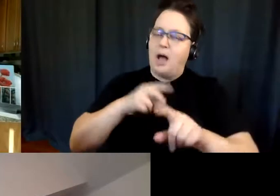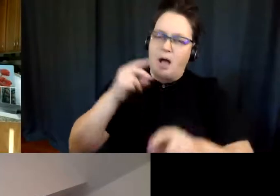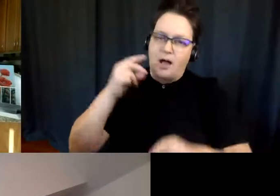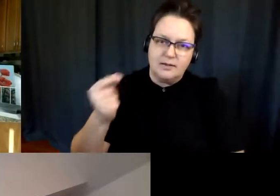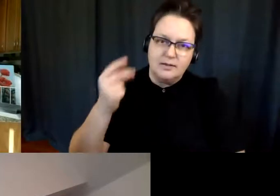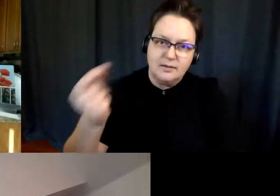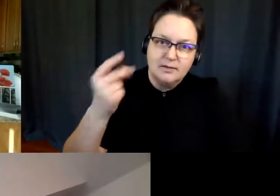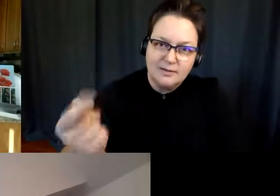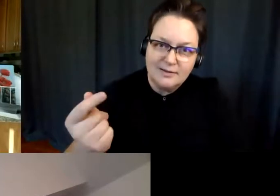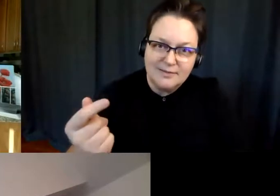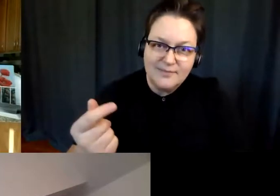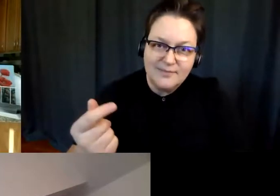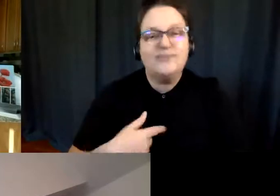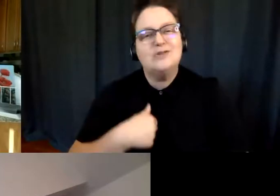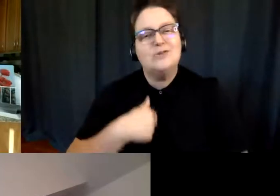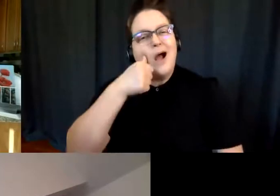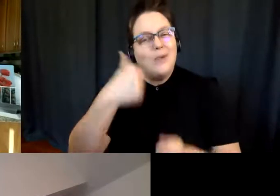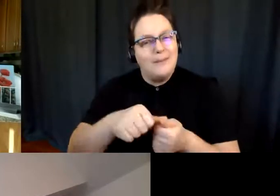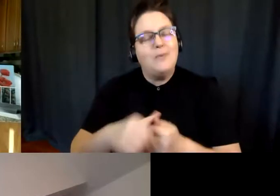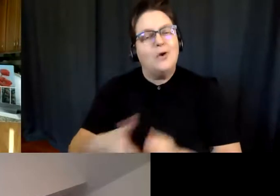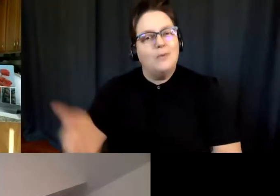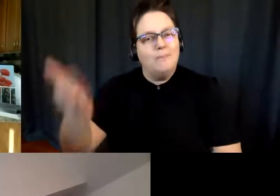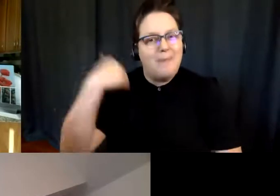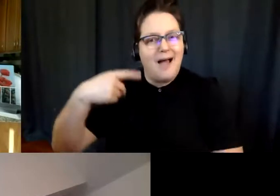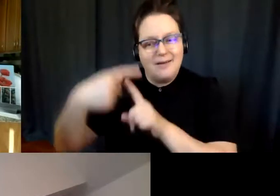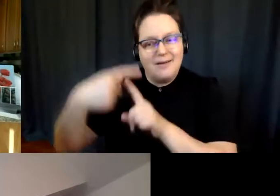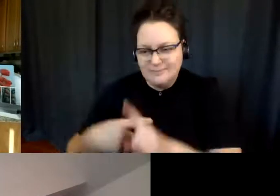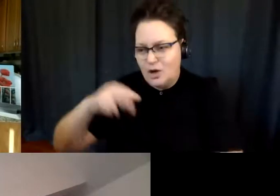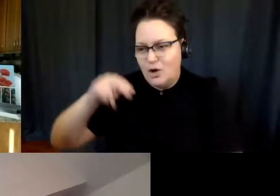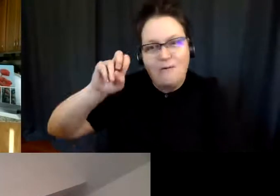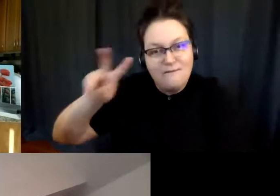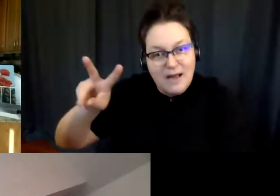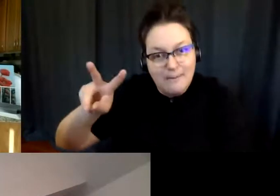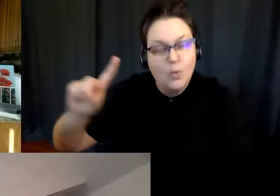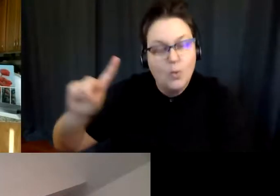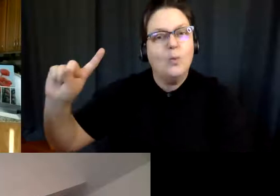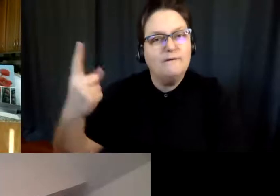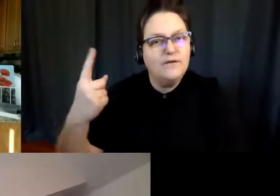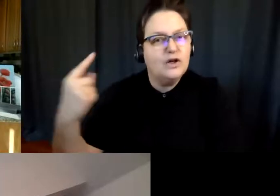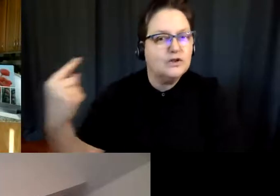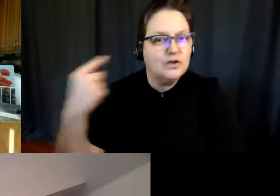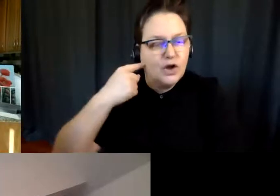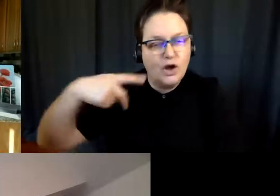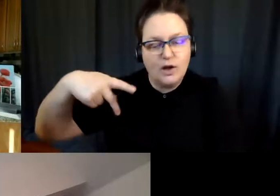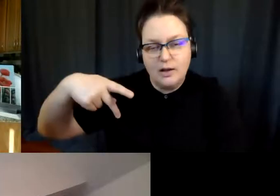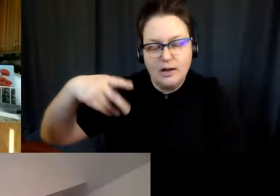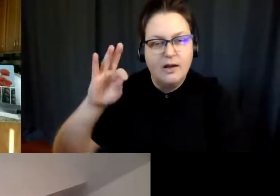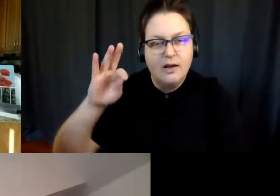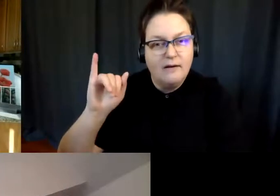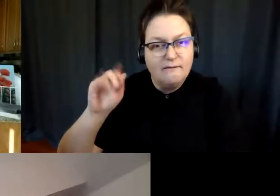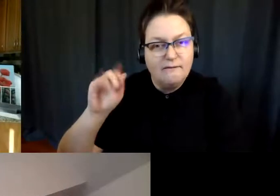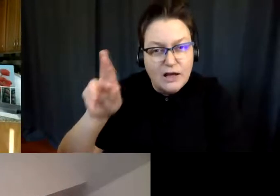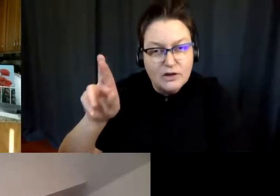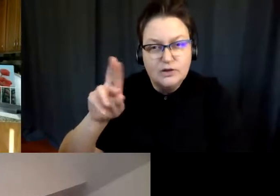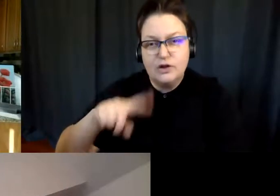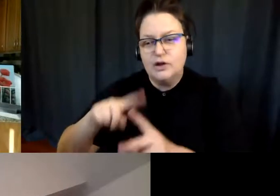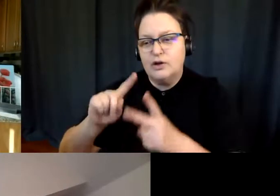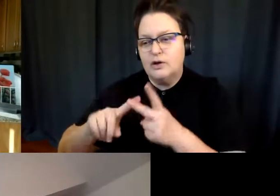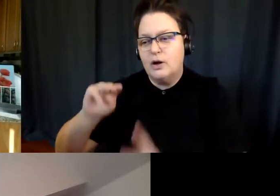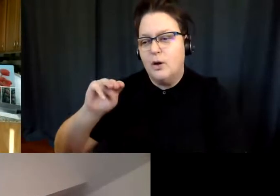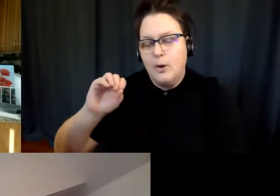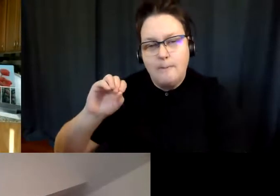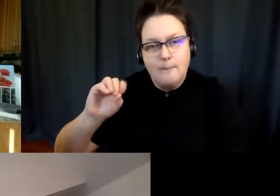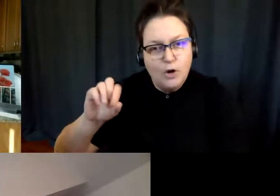going back to November when we first heard that Pfizer and Moderna had